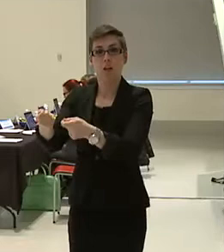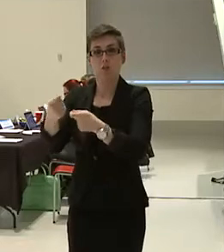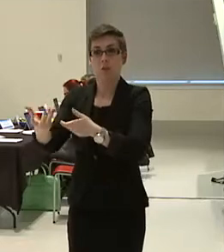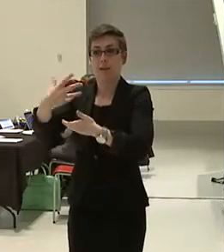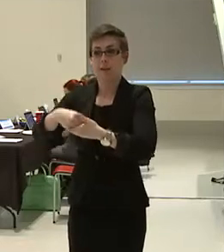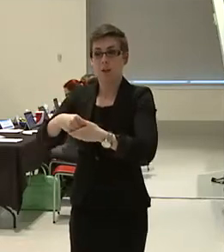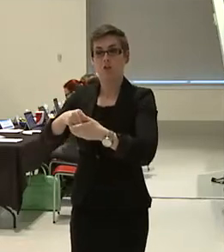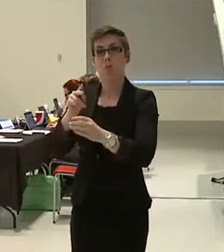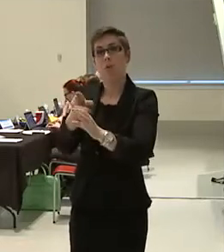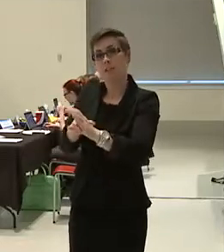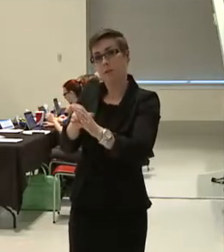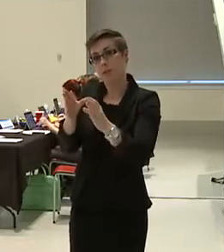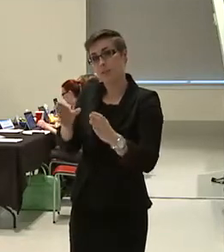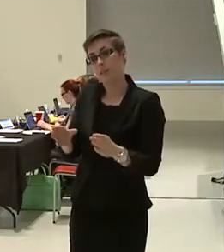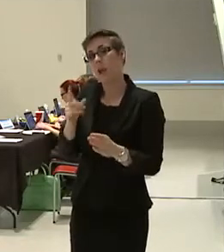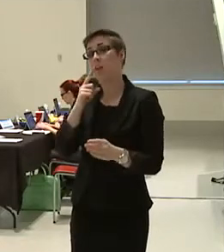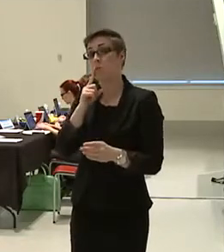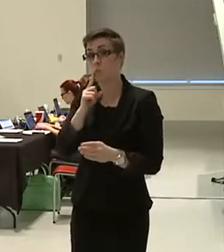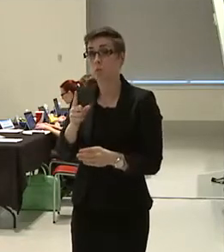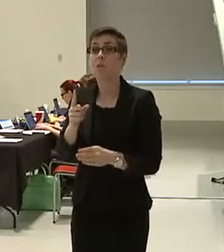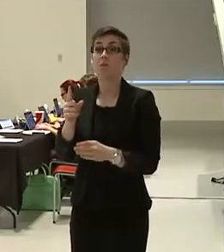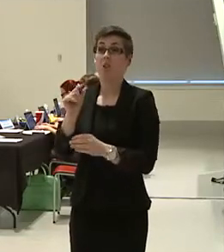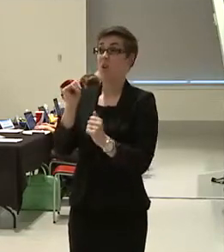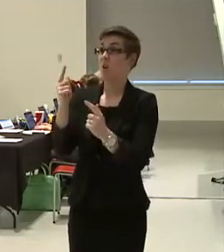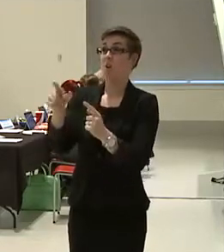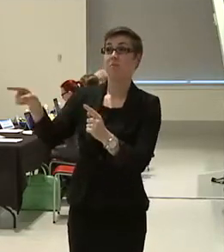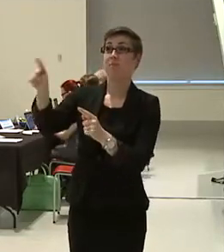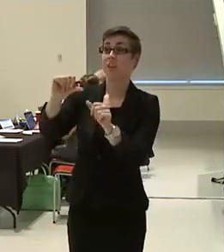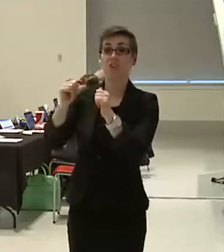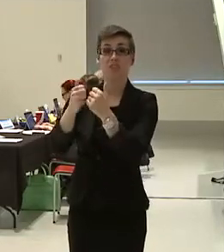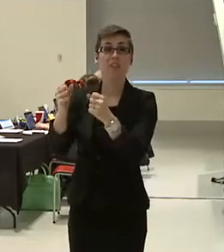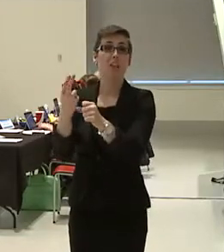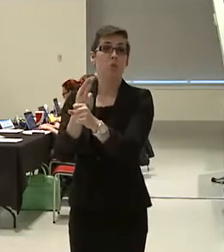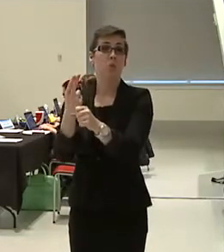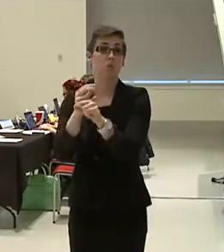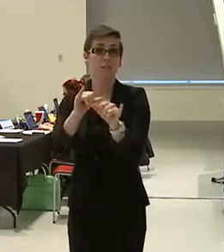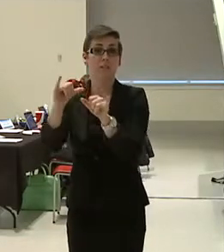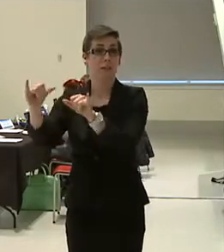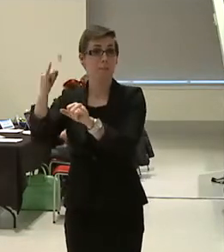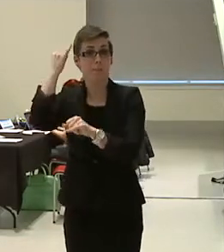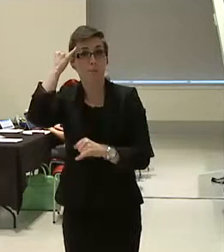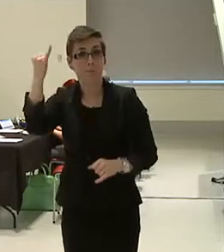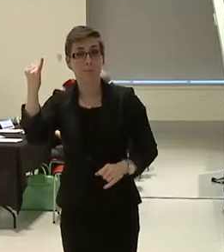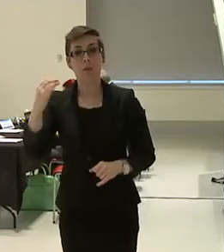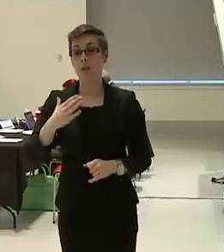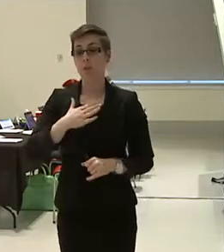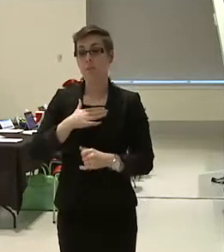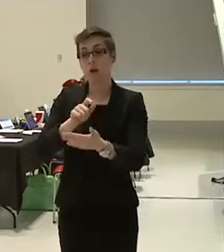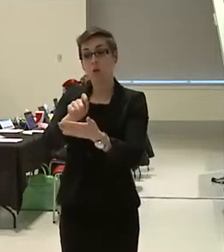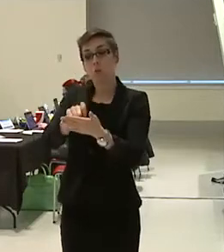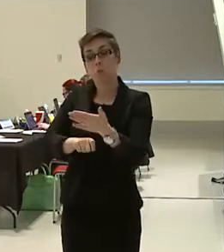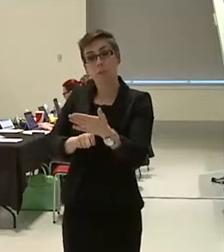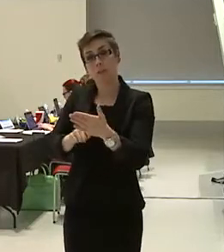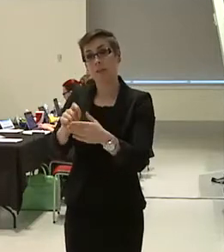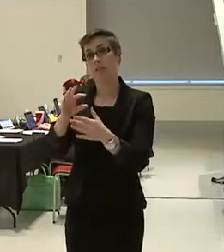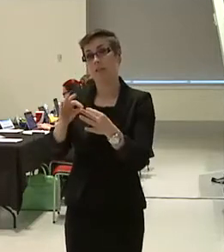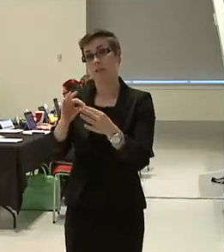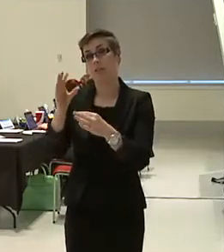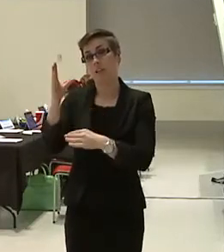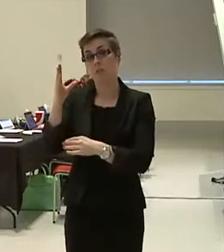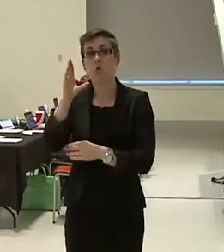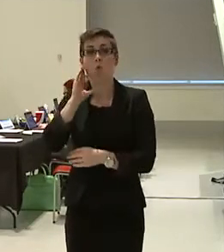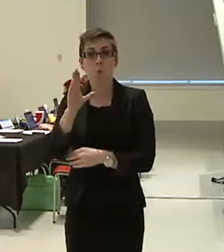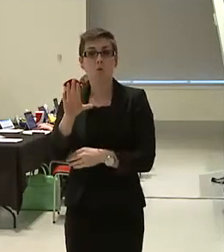successfully replicated and is something that all agencies can utilize. In my written testimony, you will find several other